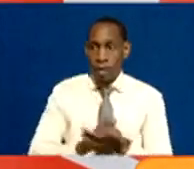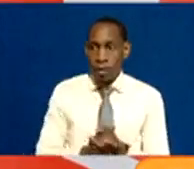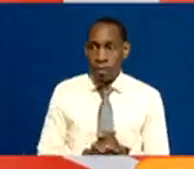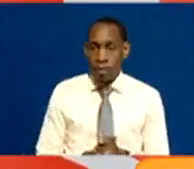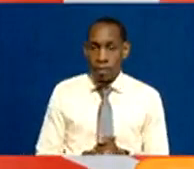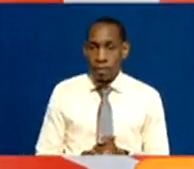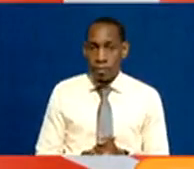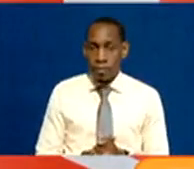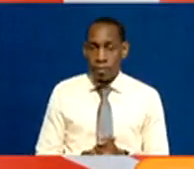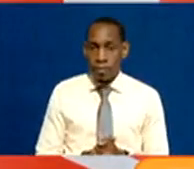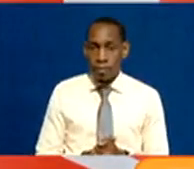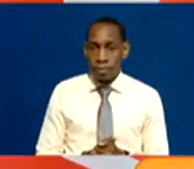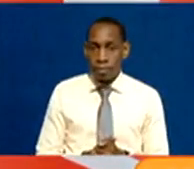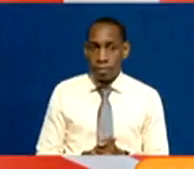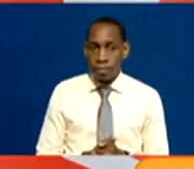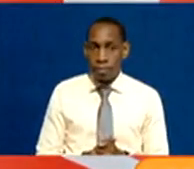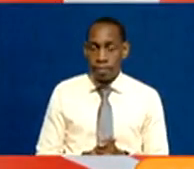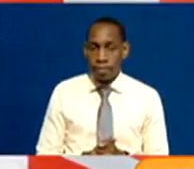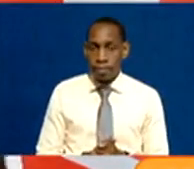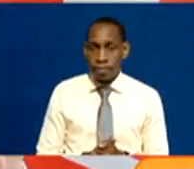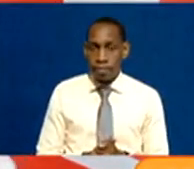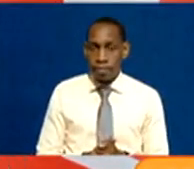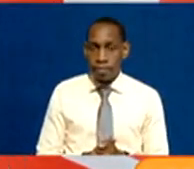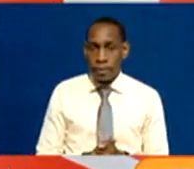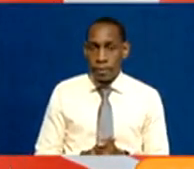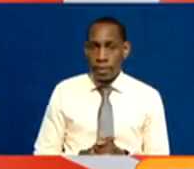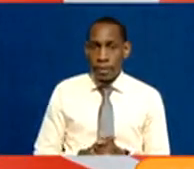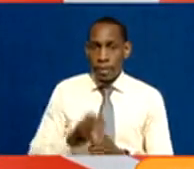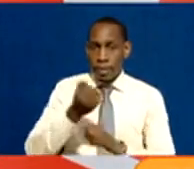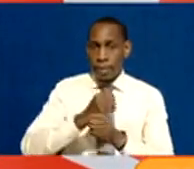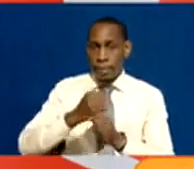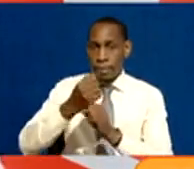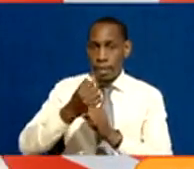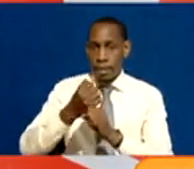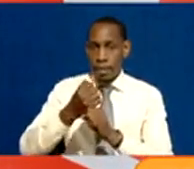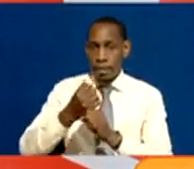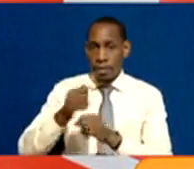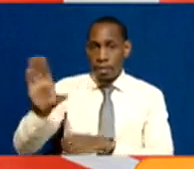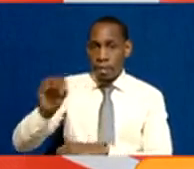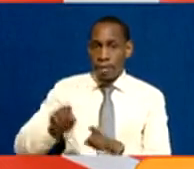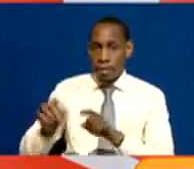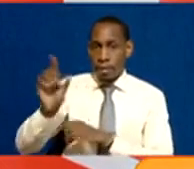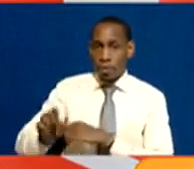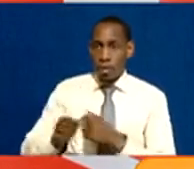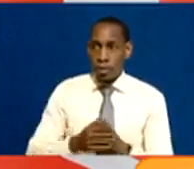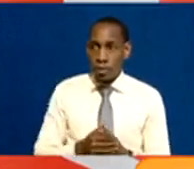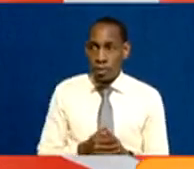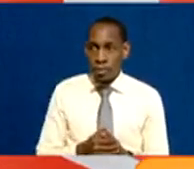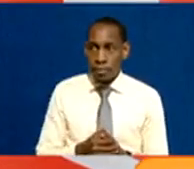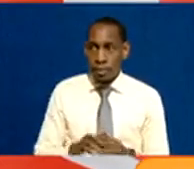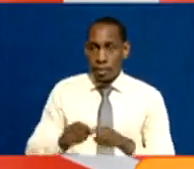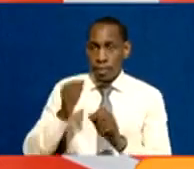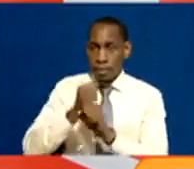chart in Gartner reviews, is making inroads to Africa and to this region, and